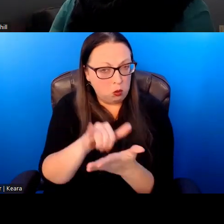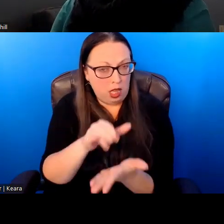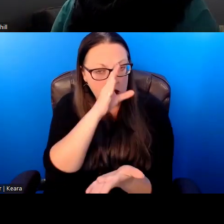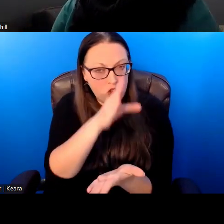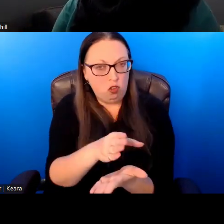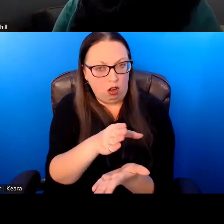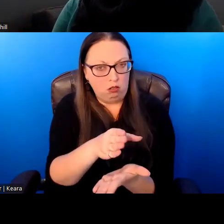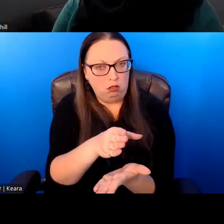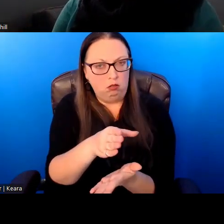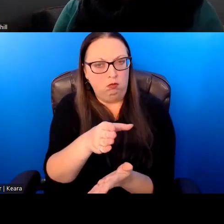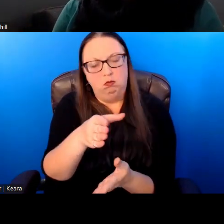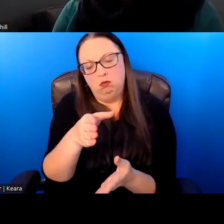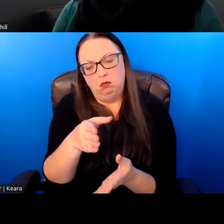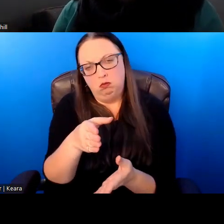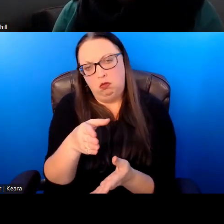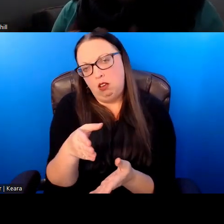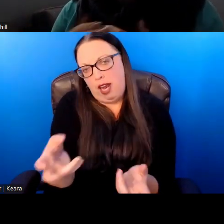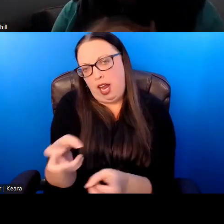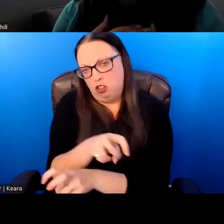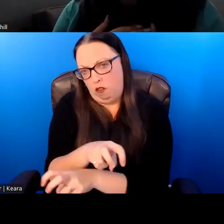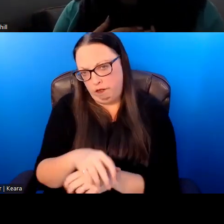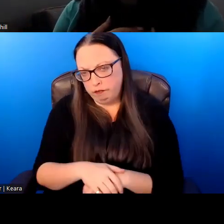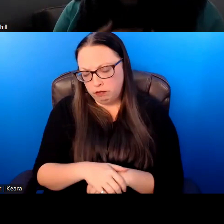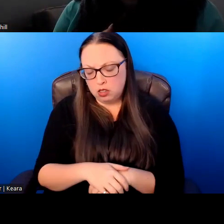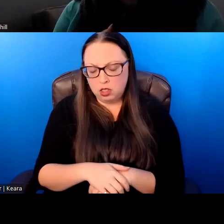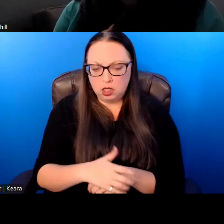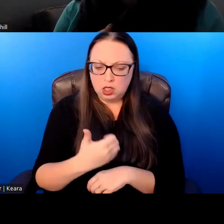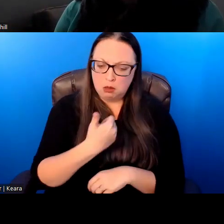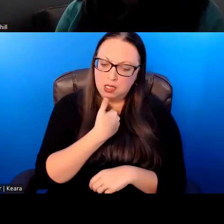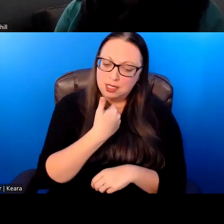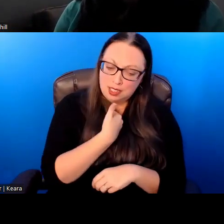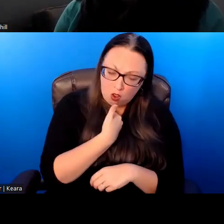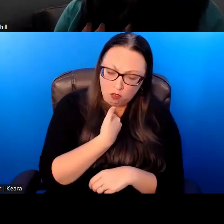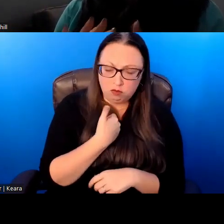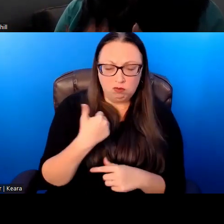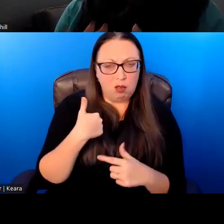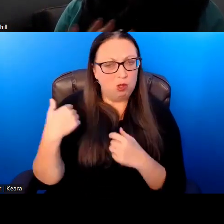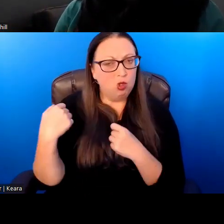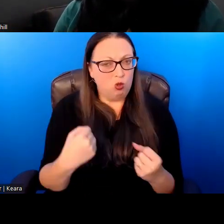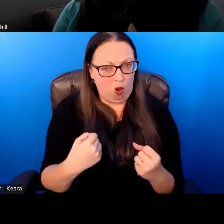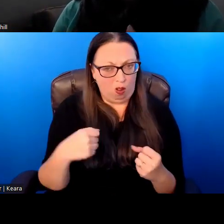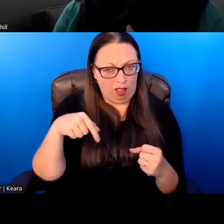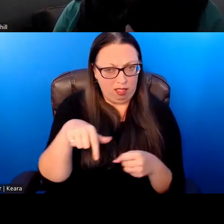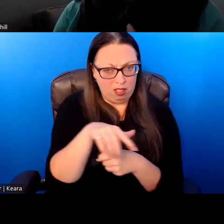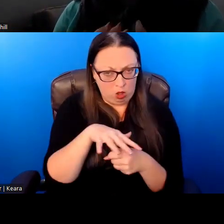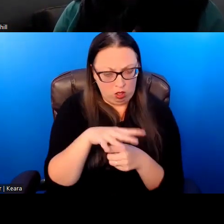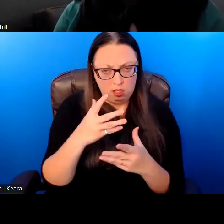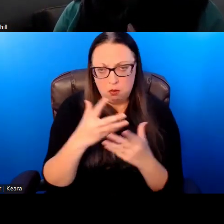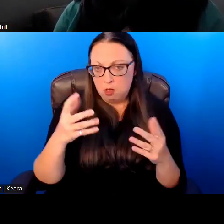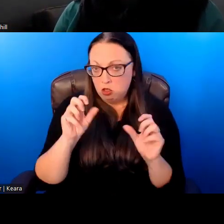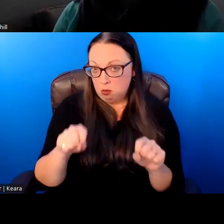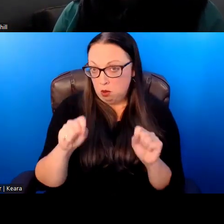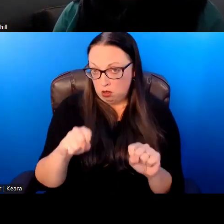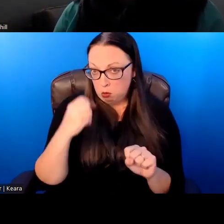handoff. I really feel strongly, frankly, in this arena, that as much as possible for us